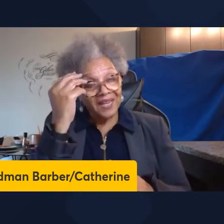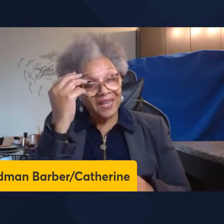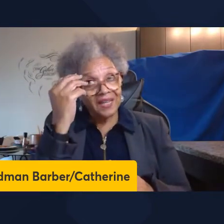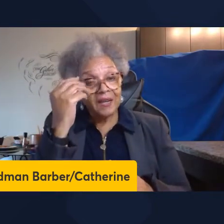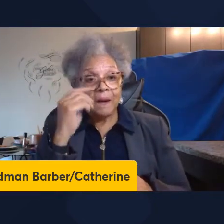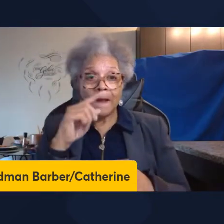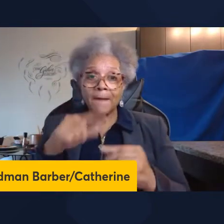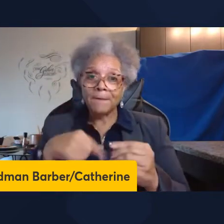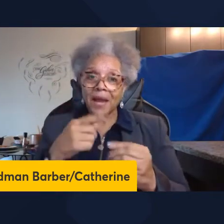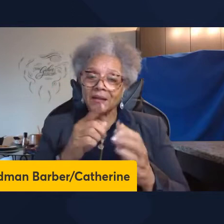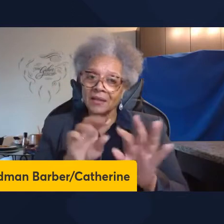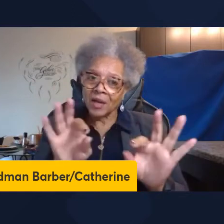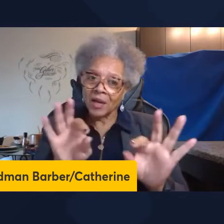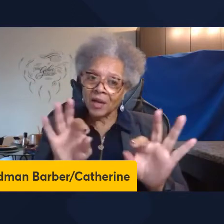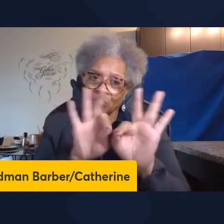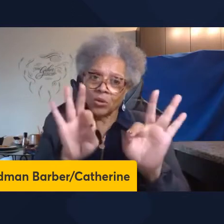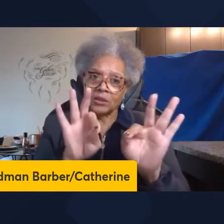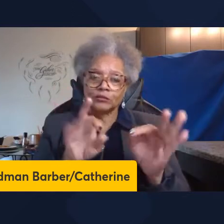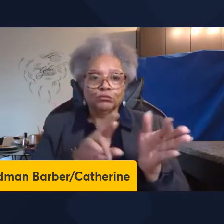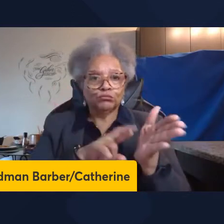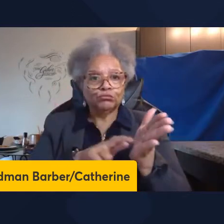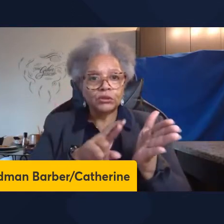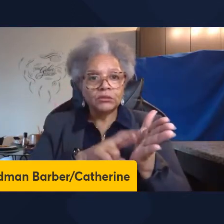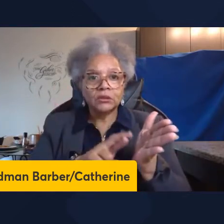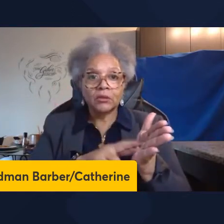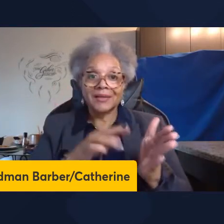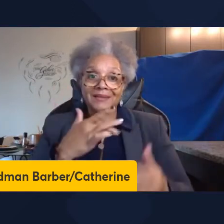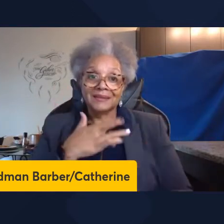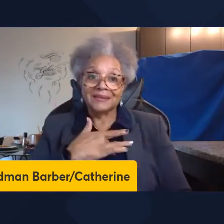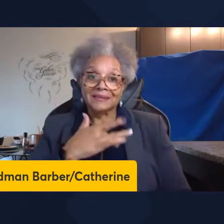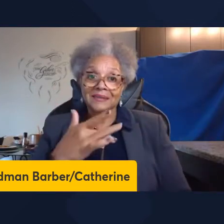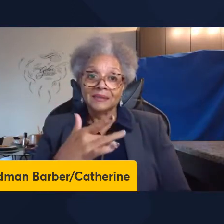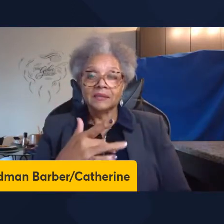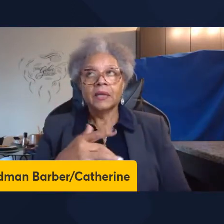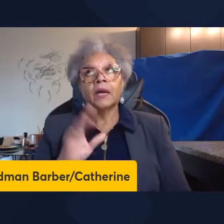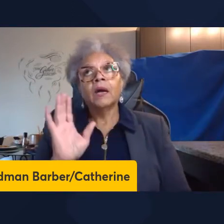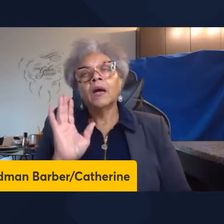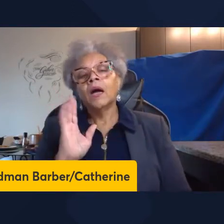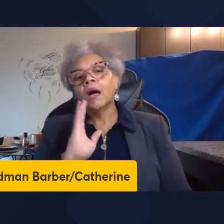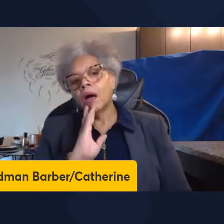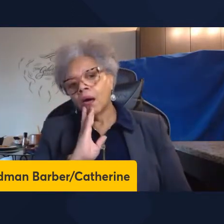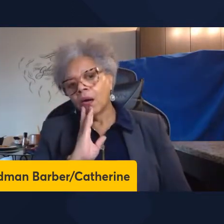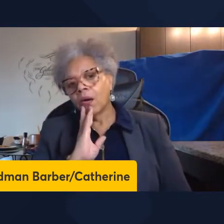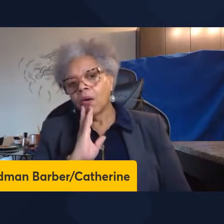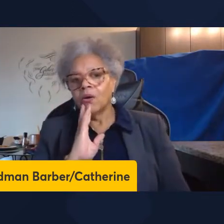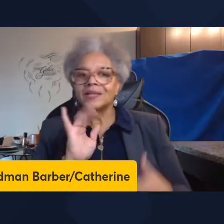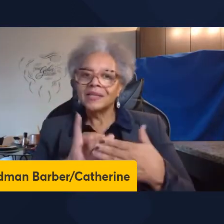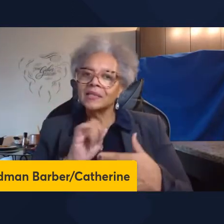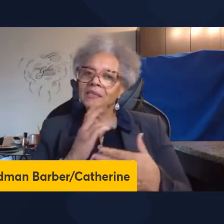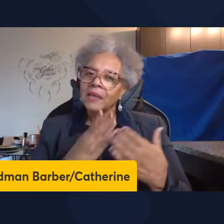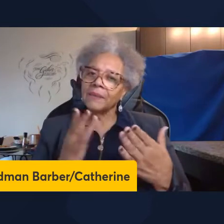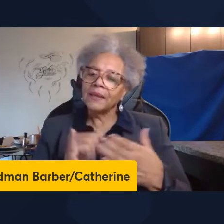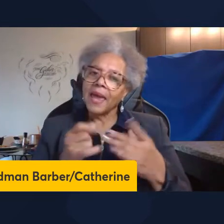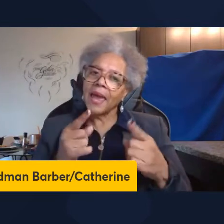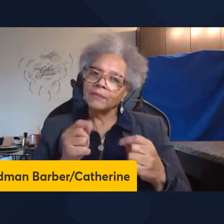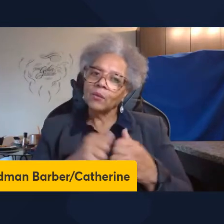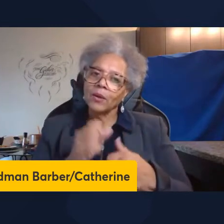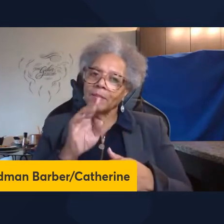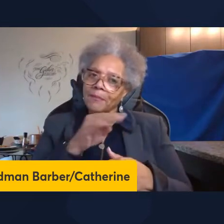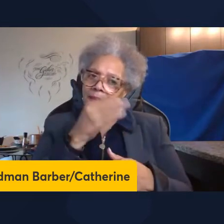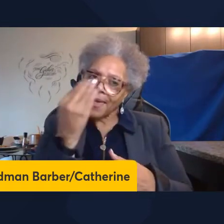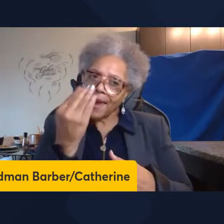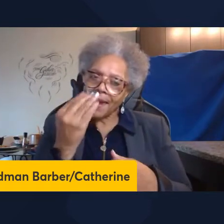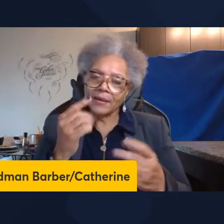the relevance of our research. And there's a tendency to say, oh, is this something that happens in Blacks, something that happens